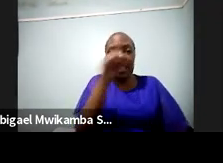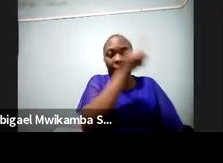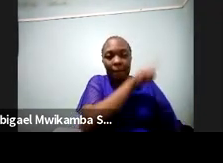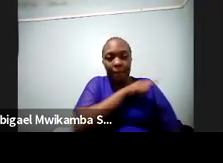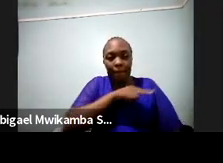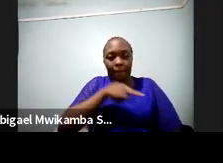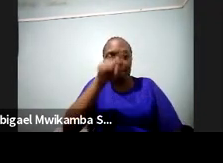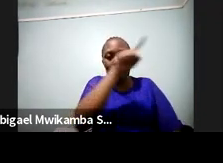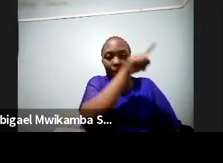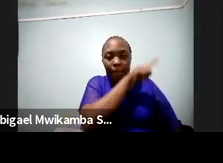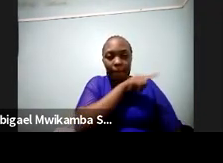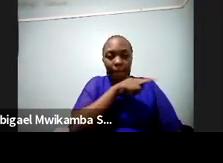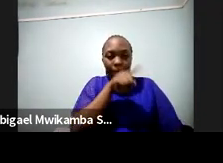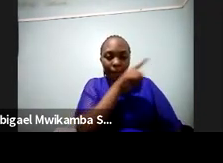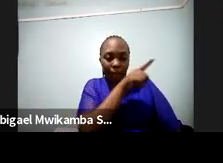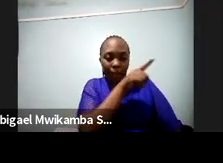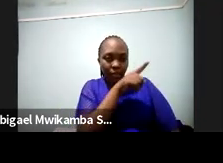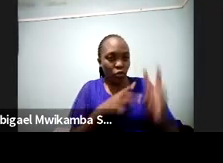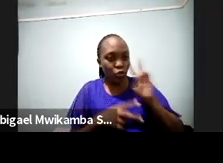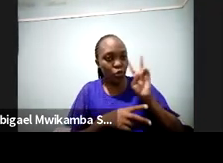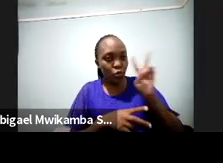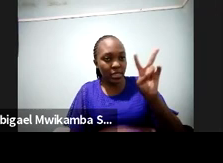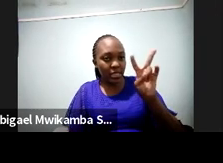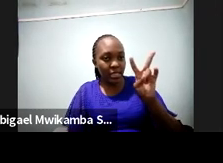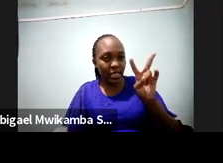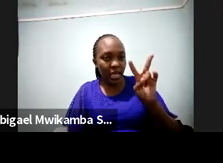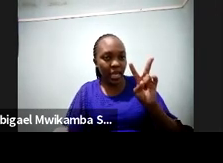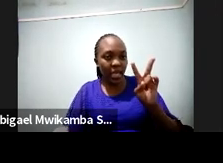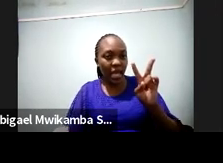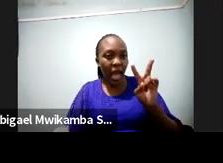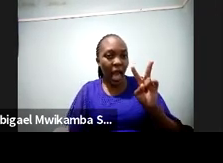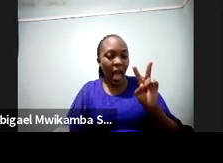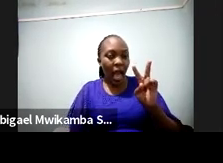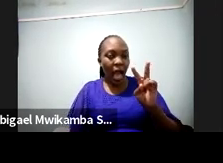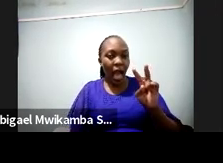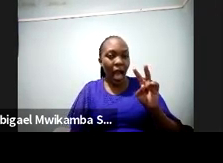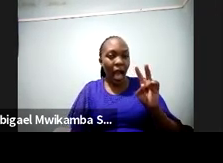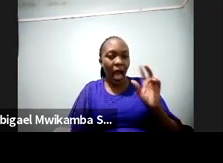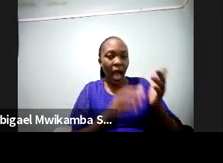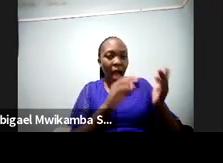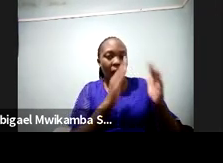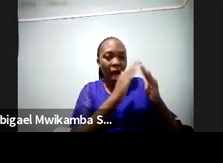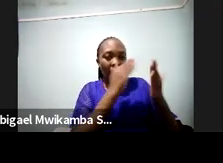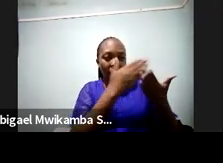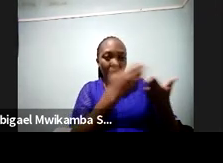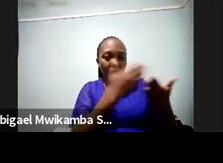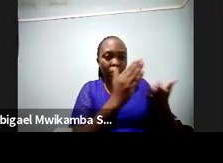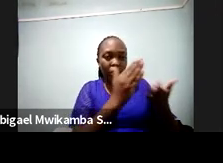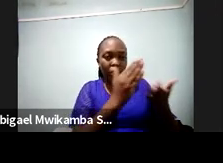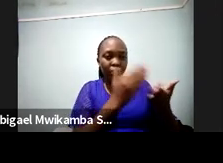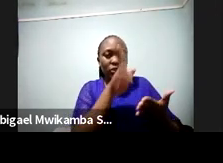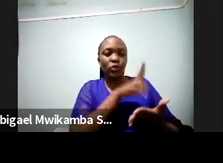biggest chunk. Housing will take the biggest chunk in your pie chart. It will be followed